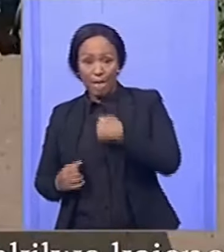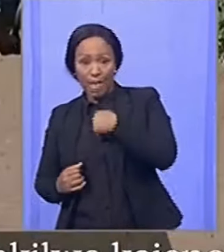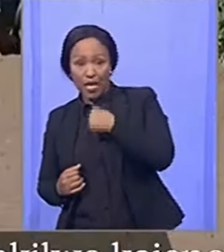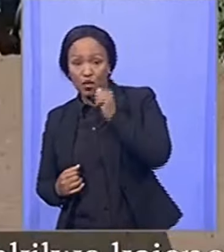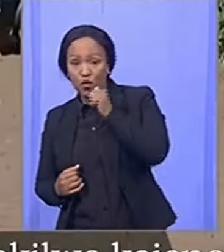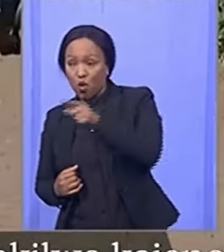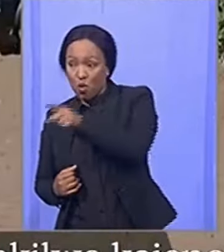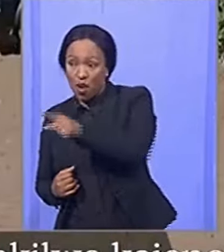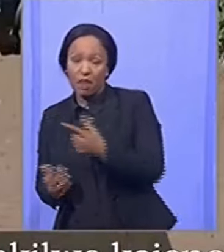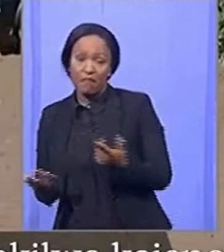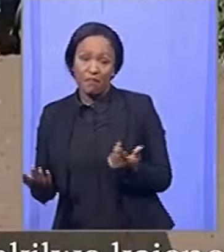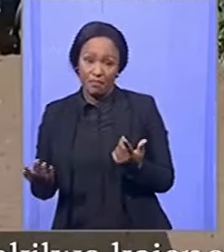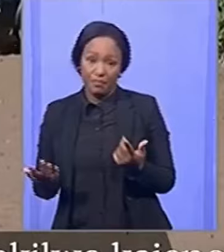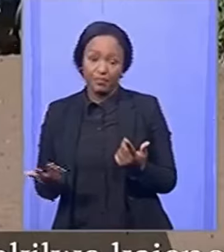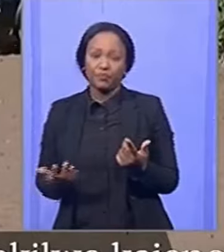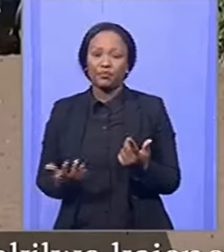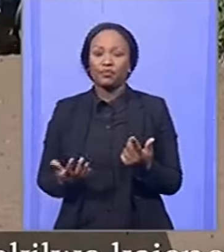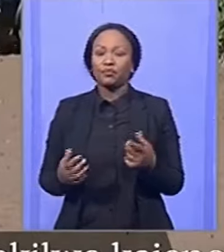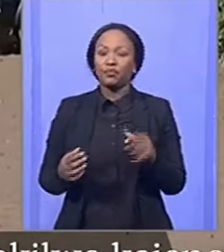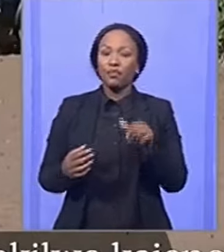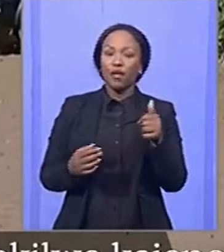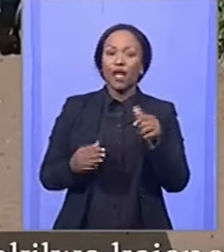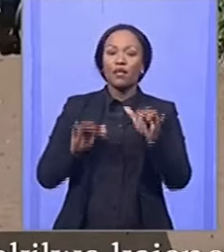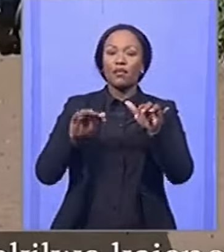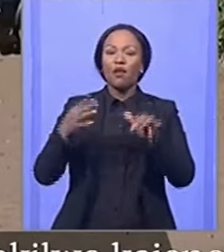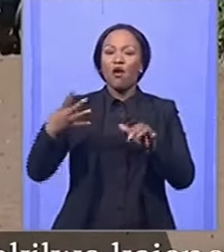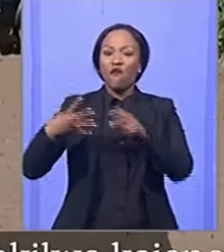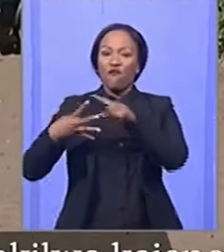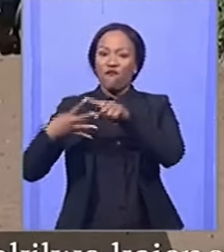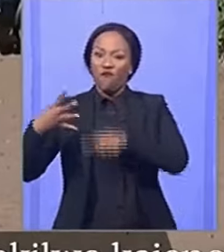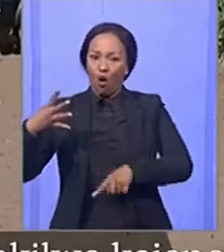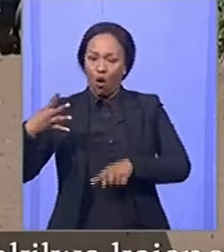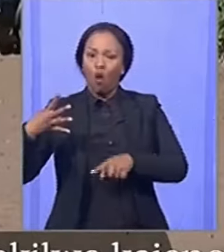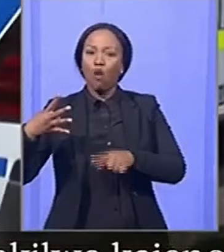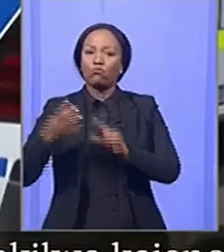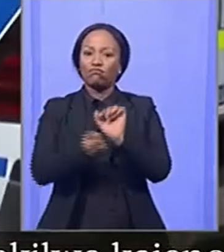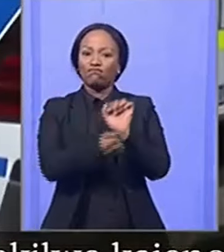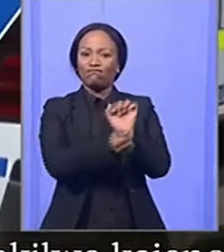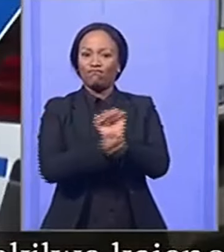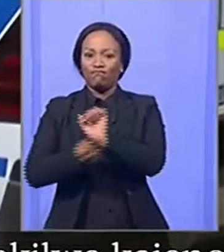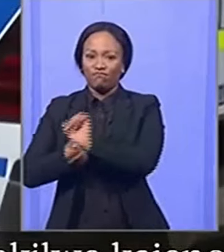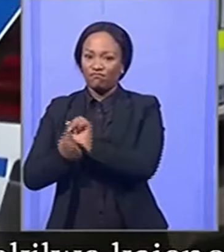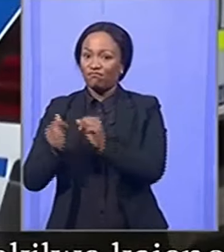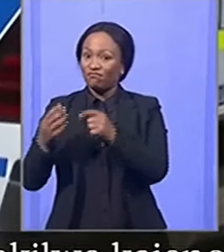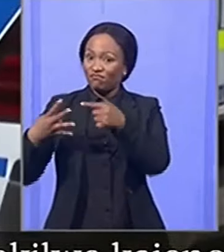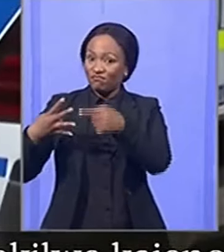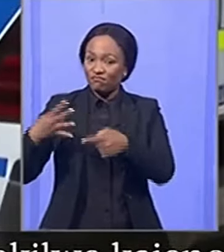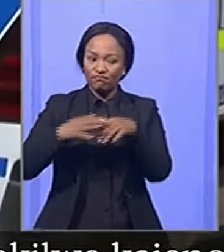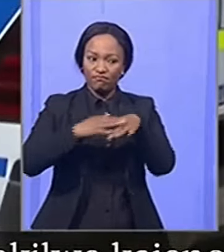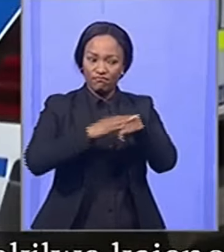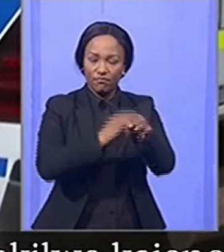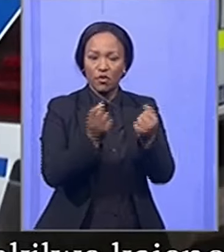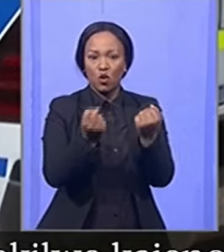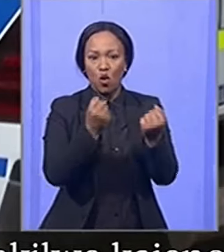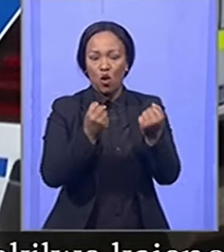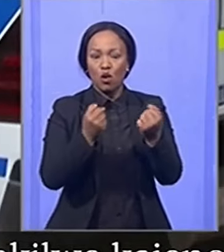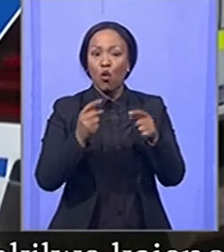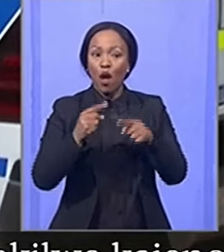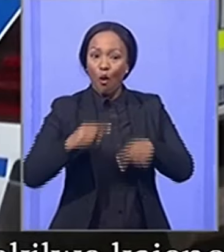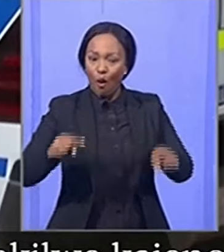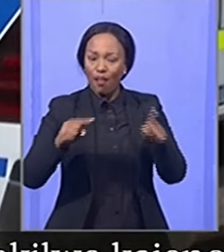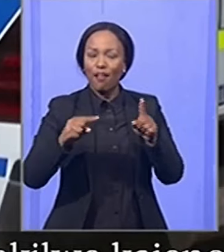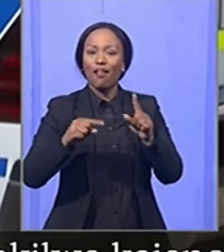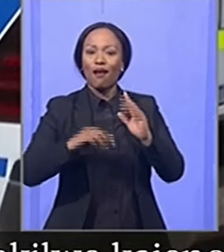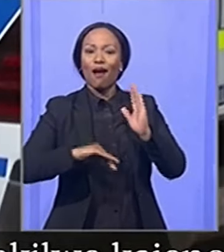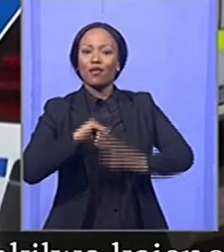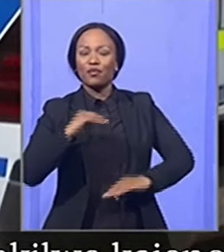sa le form batho ba le bane ba ne ba tshwara le go tlhagela kwa kgotlatshekelo kwa Orkney ba le bane ke ditatofatso di le robedi tsa go bolaya le